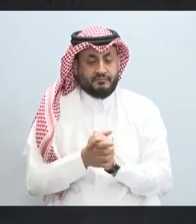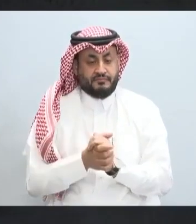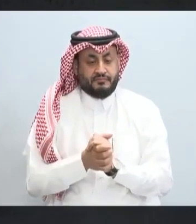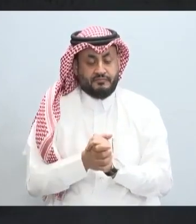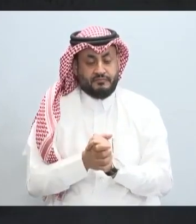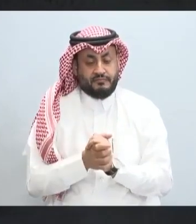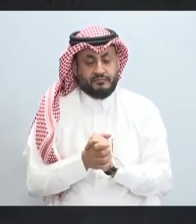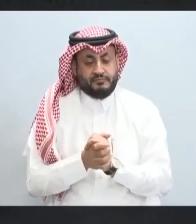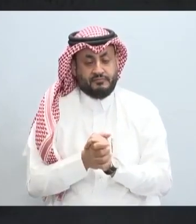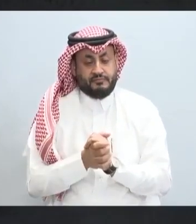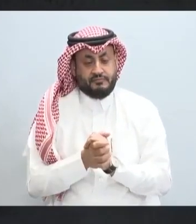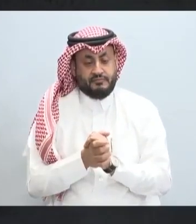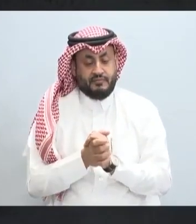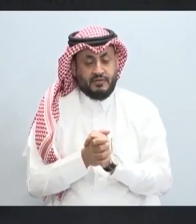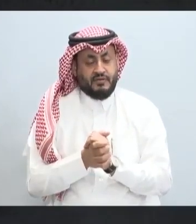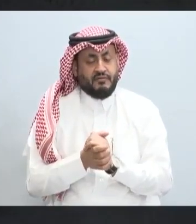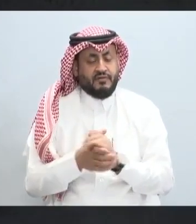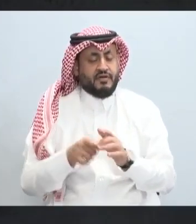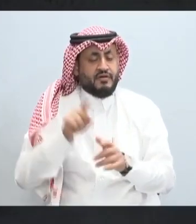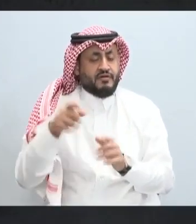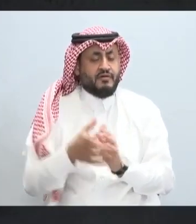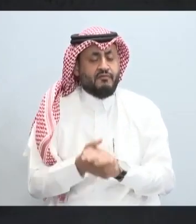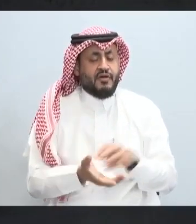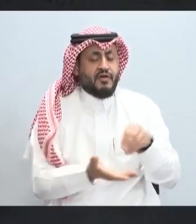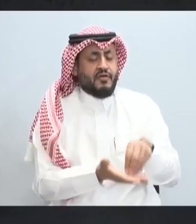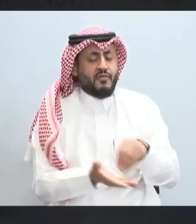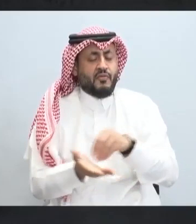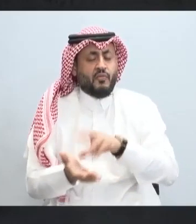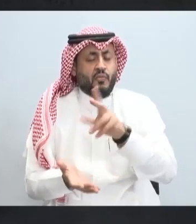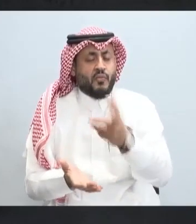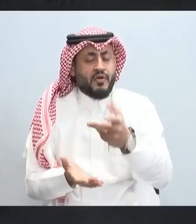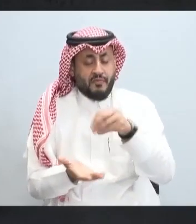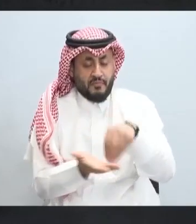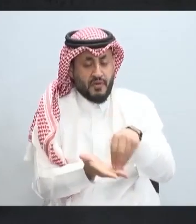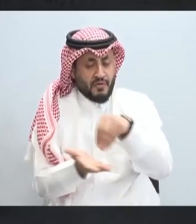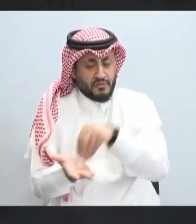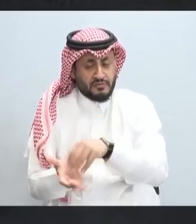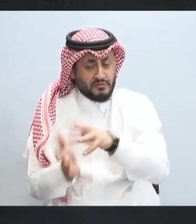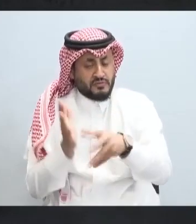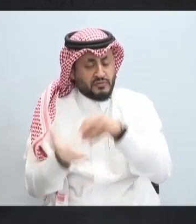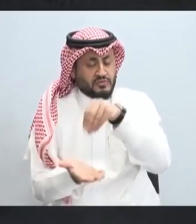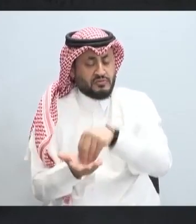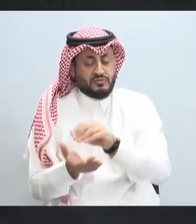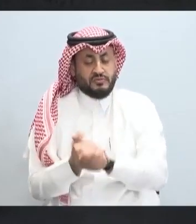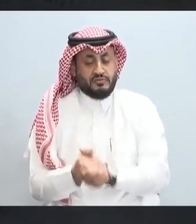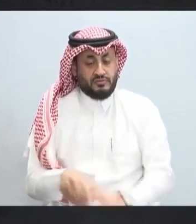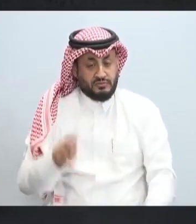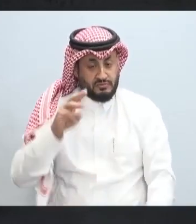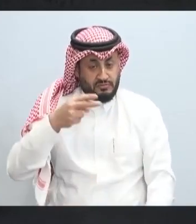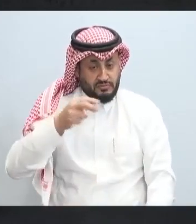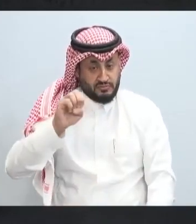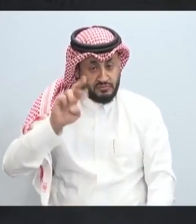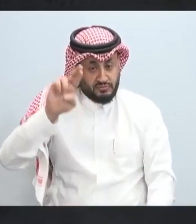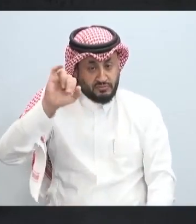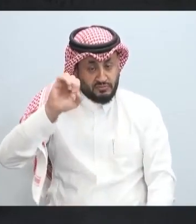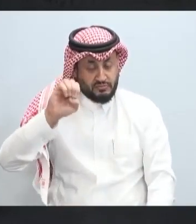this question if we want to know the other partner where the place he or she is going to.